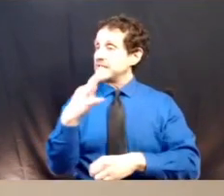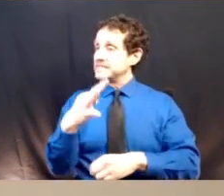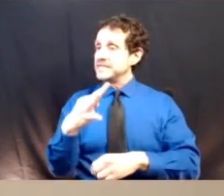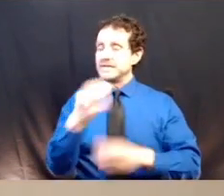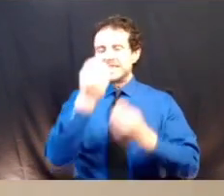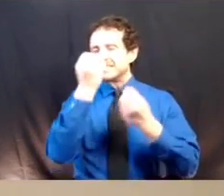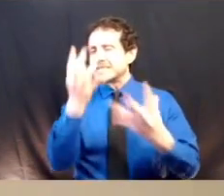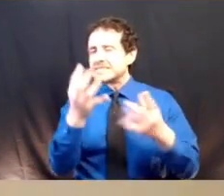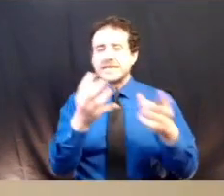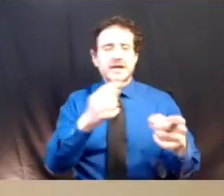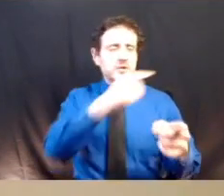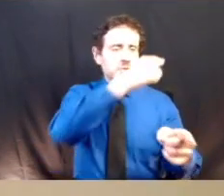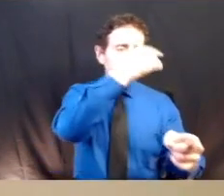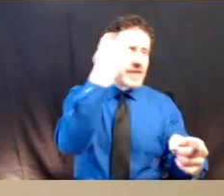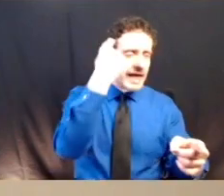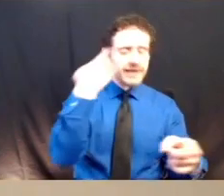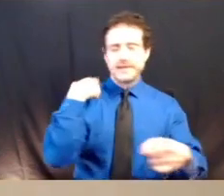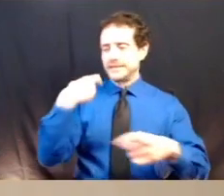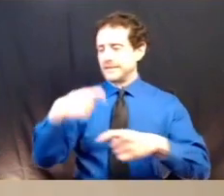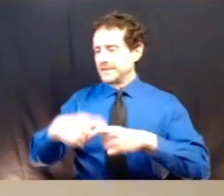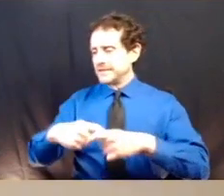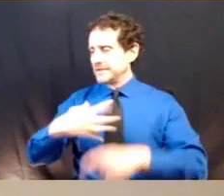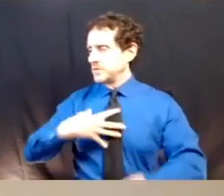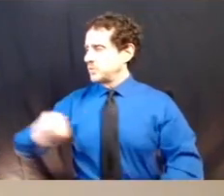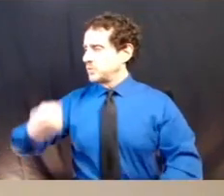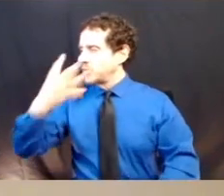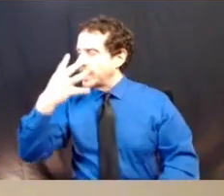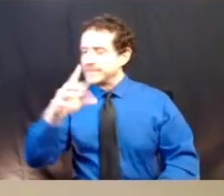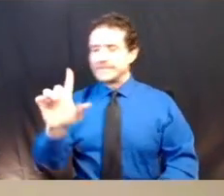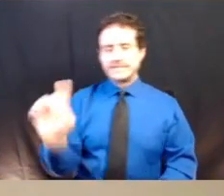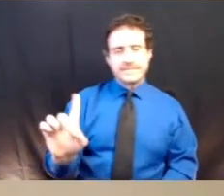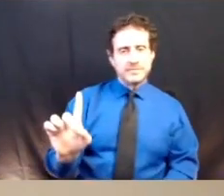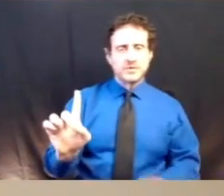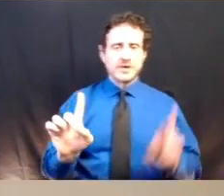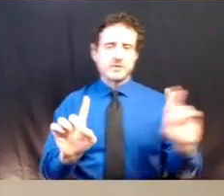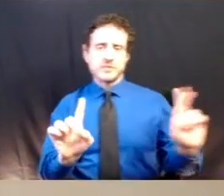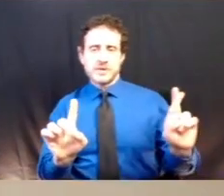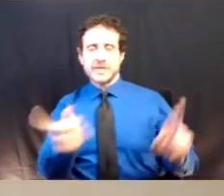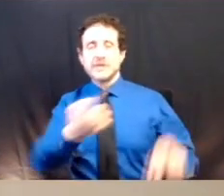or your political affiliation. Let's all protect